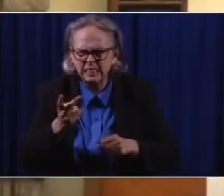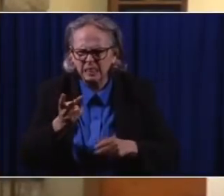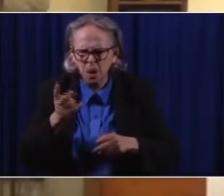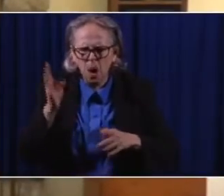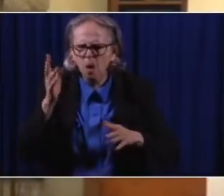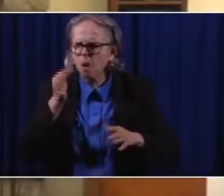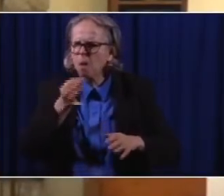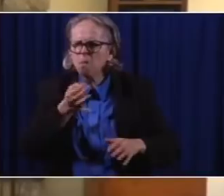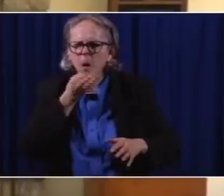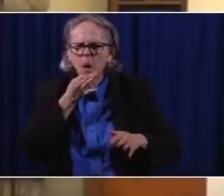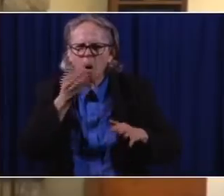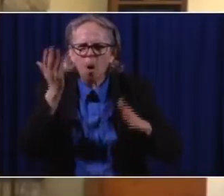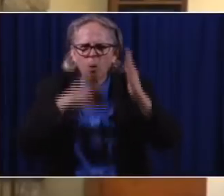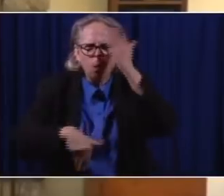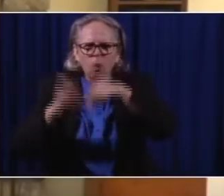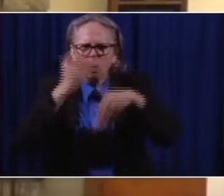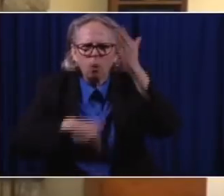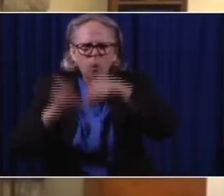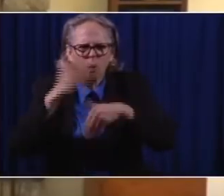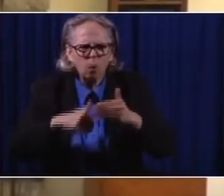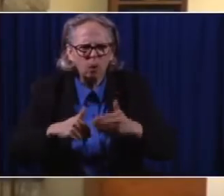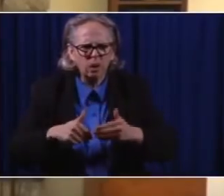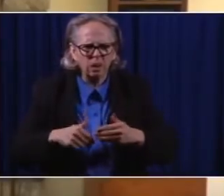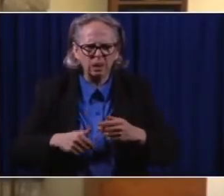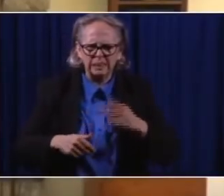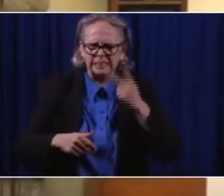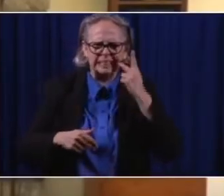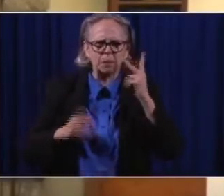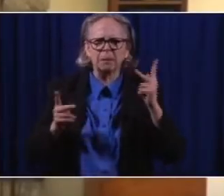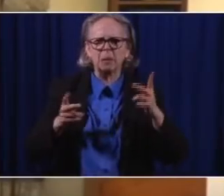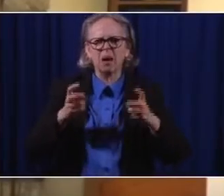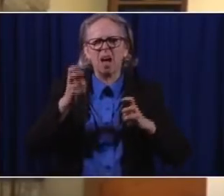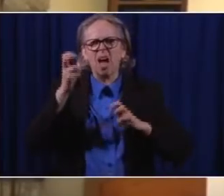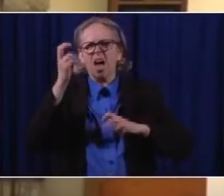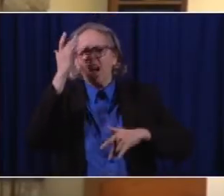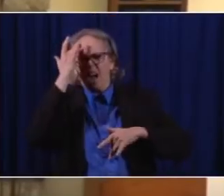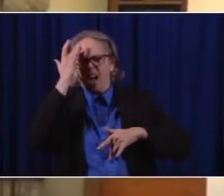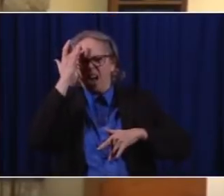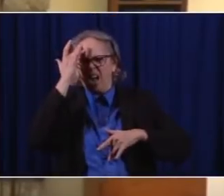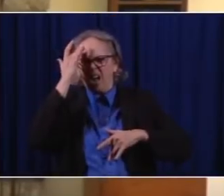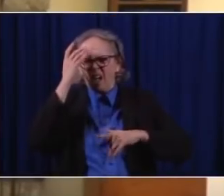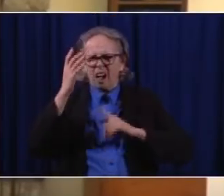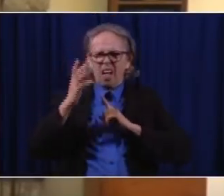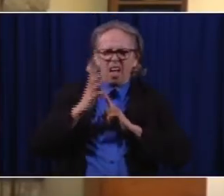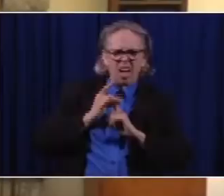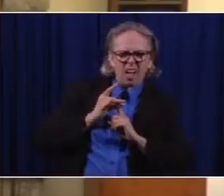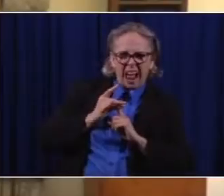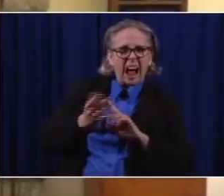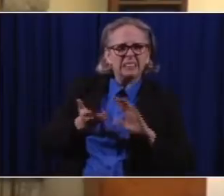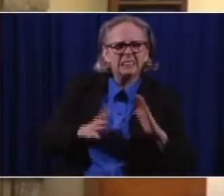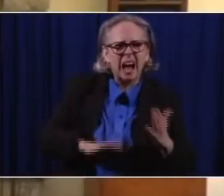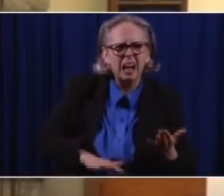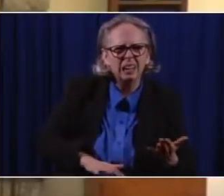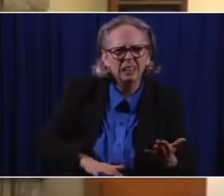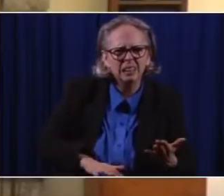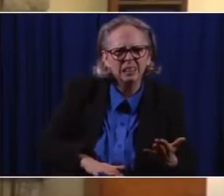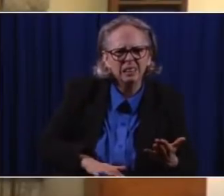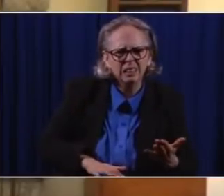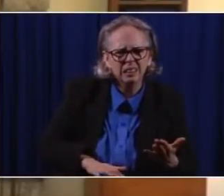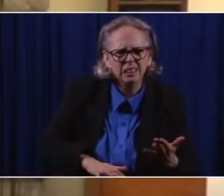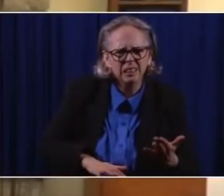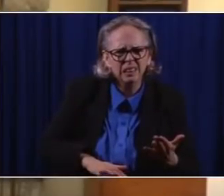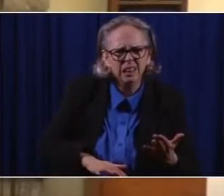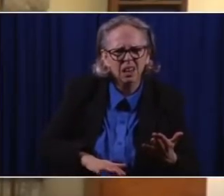casualties. And so it's tougher for people to comprehend. And I think what is difficult now is for people to